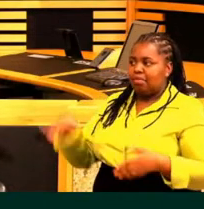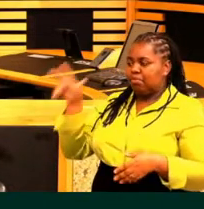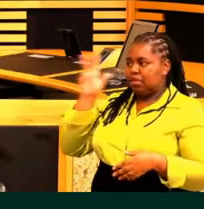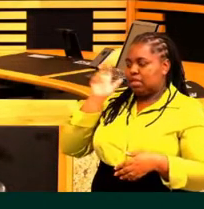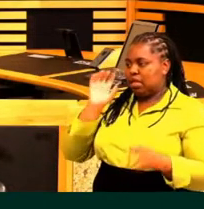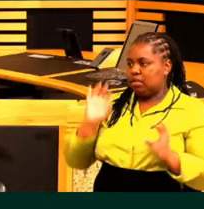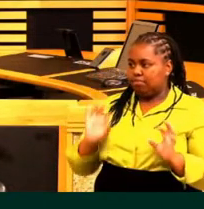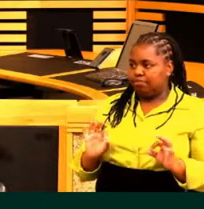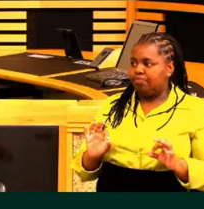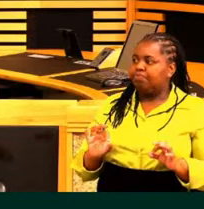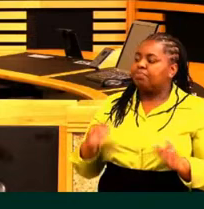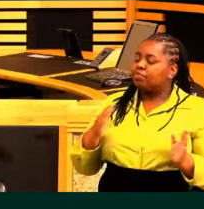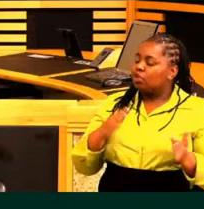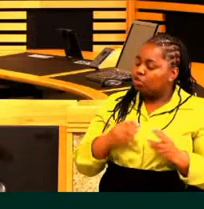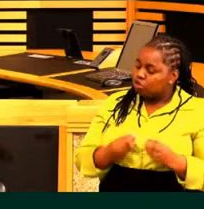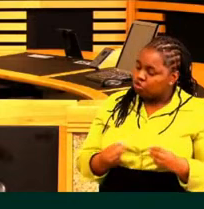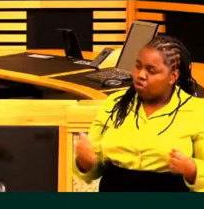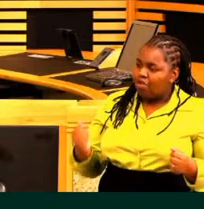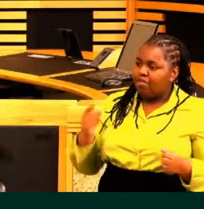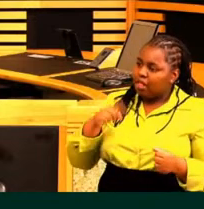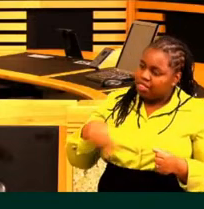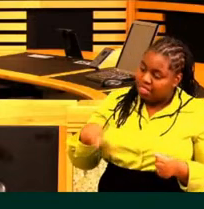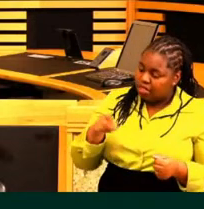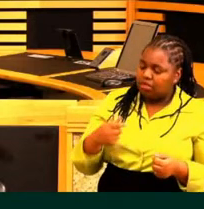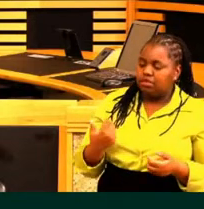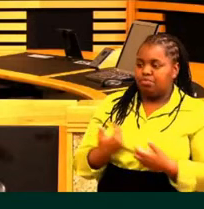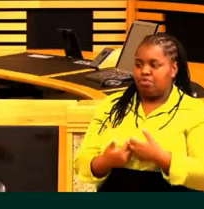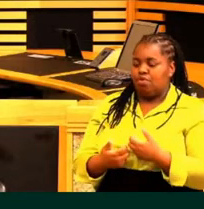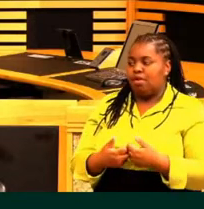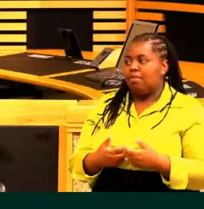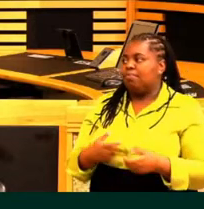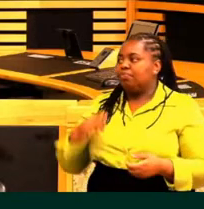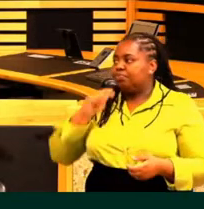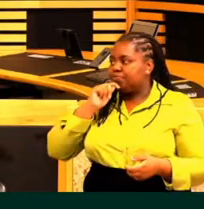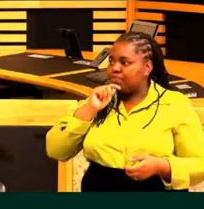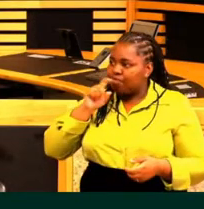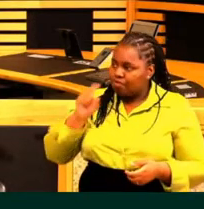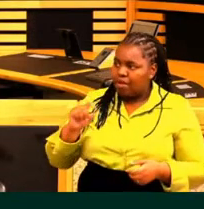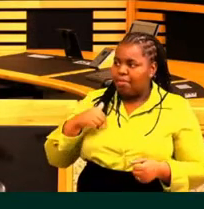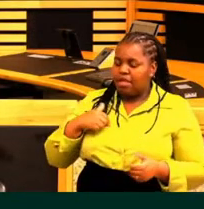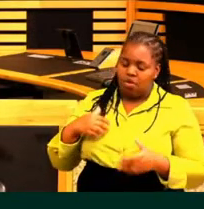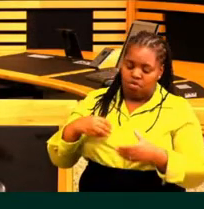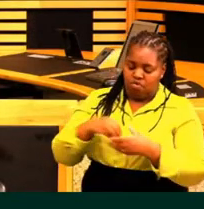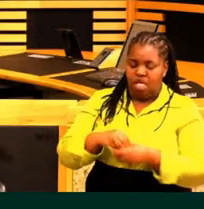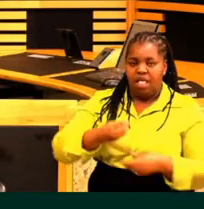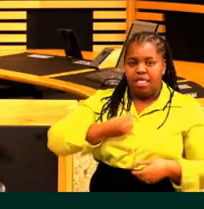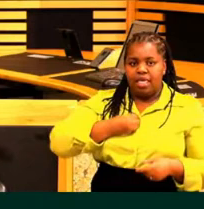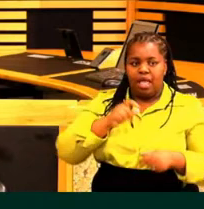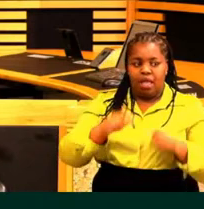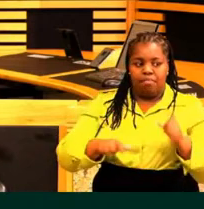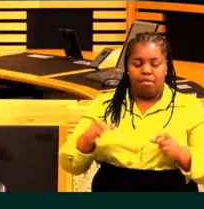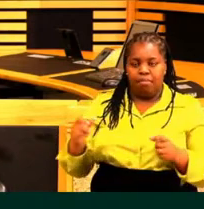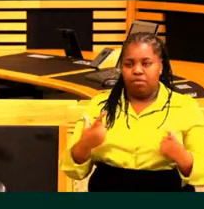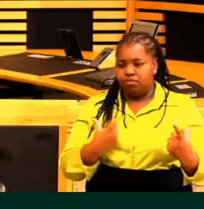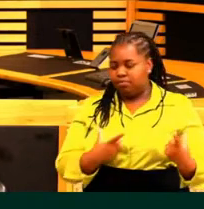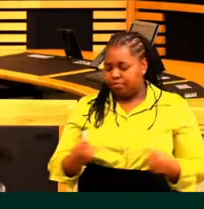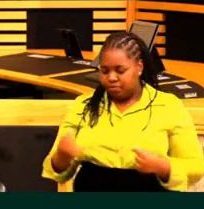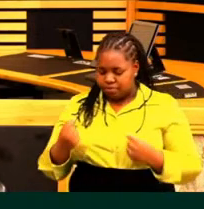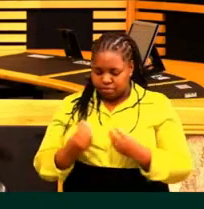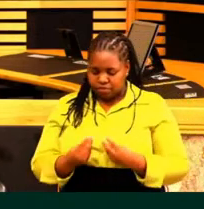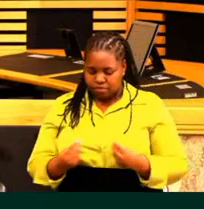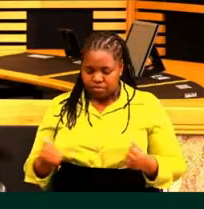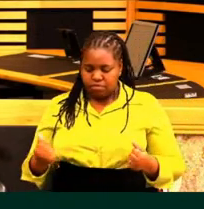in addressing these uh social problems it is essential to involve young people in designing and implementing solution